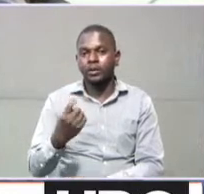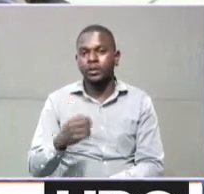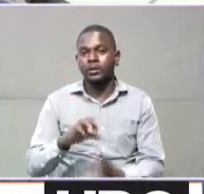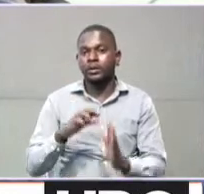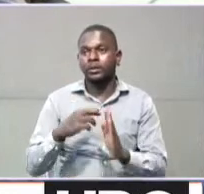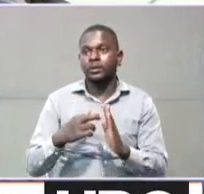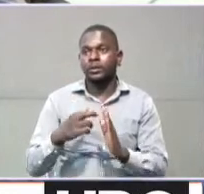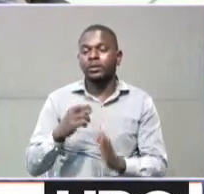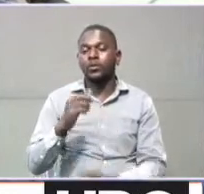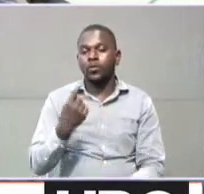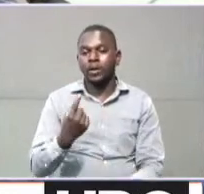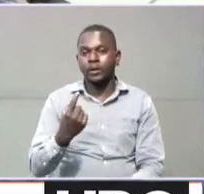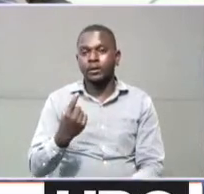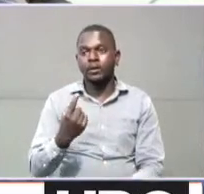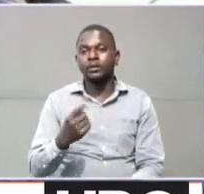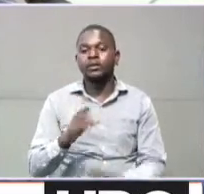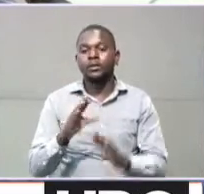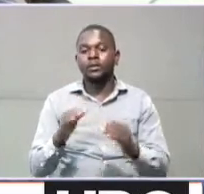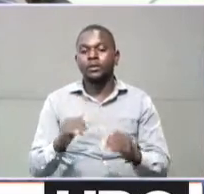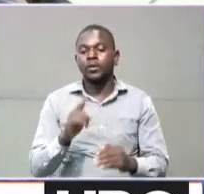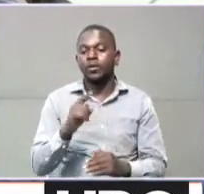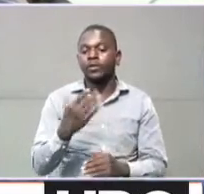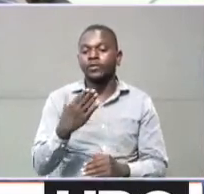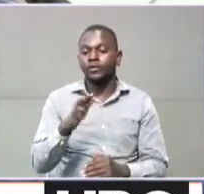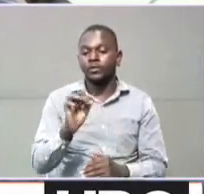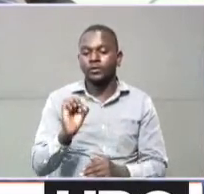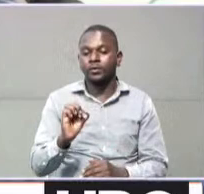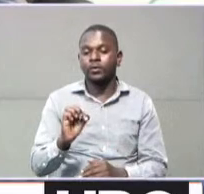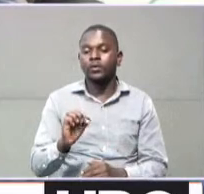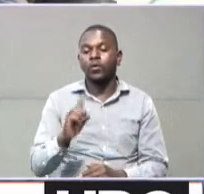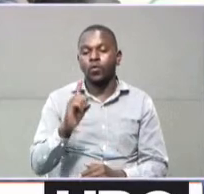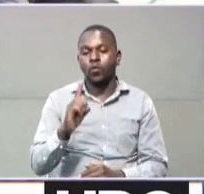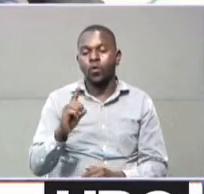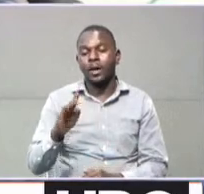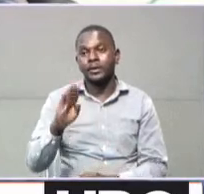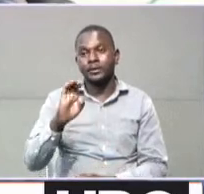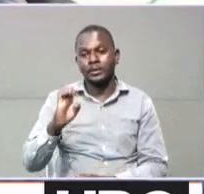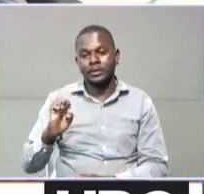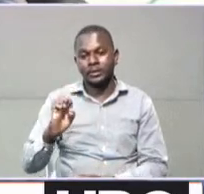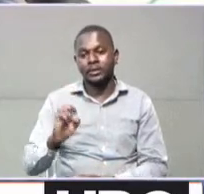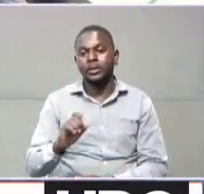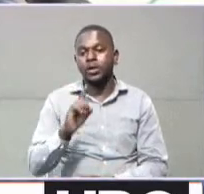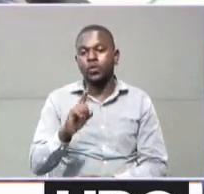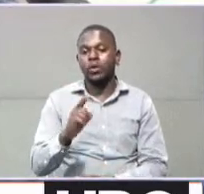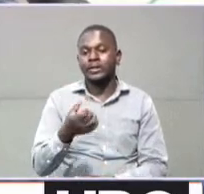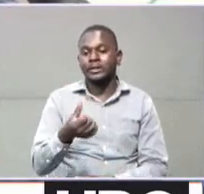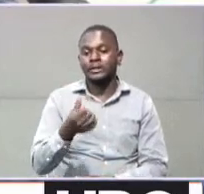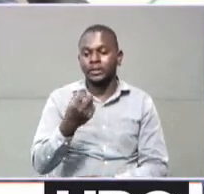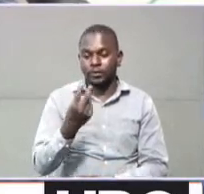roman number 1 158 1e 162